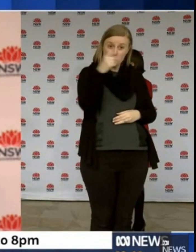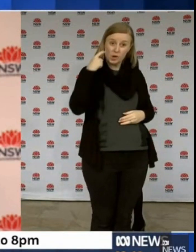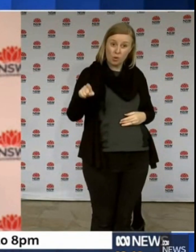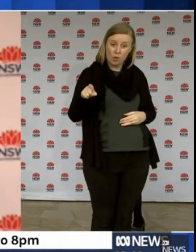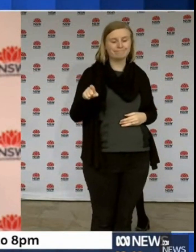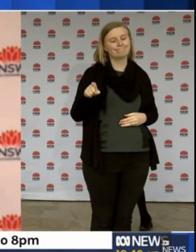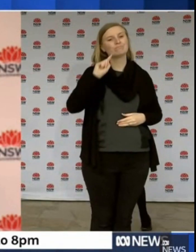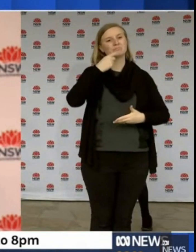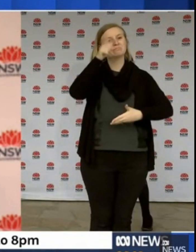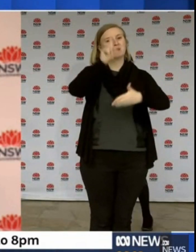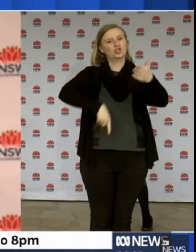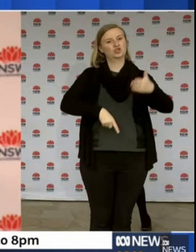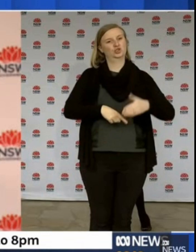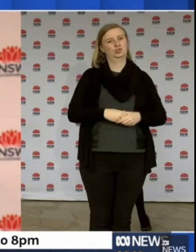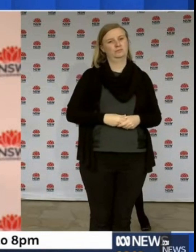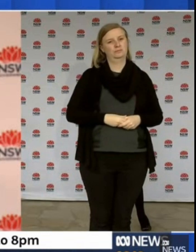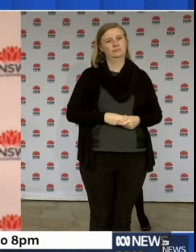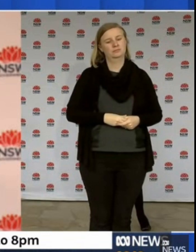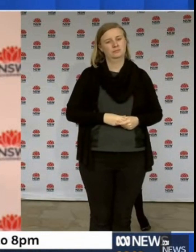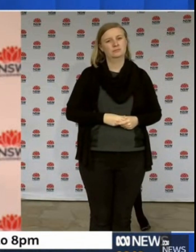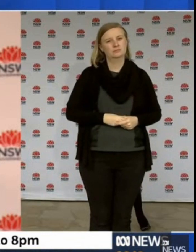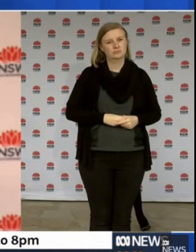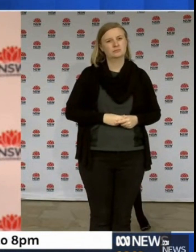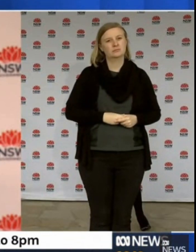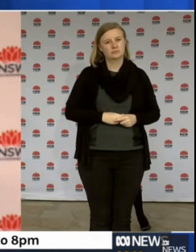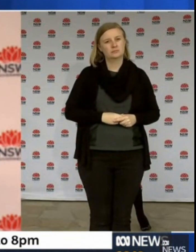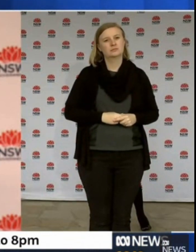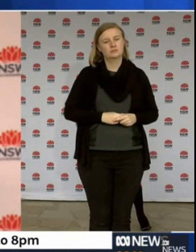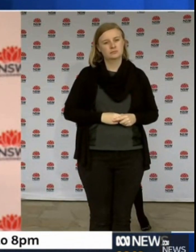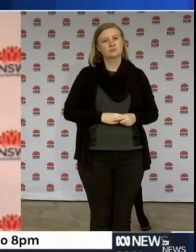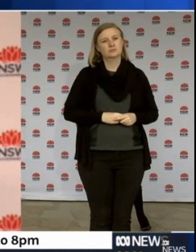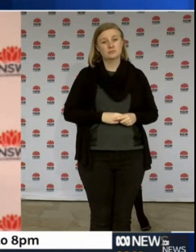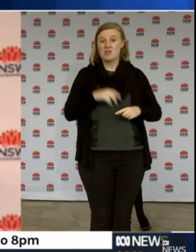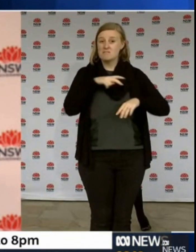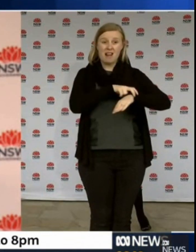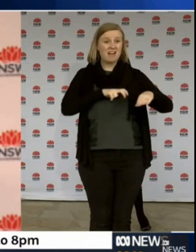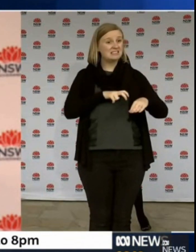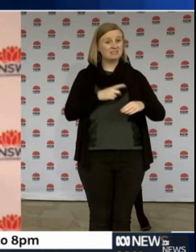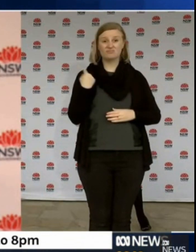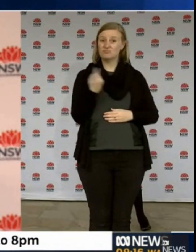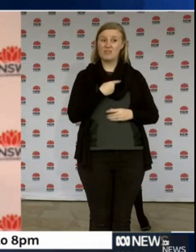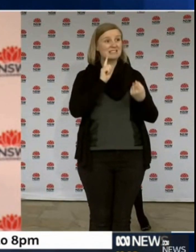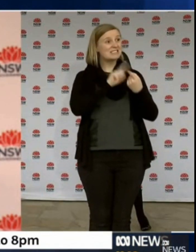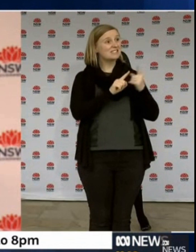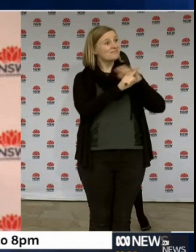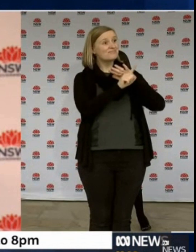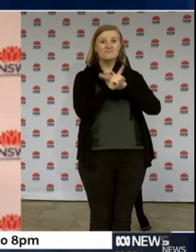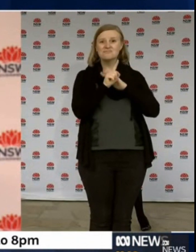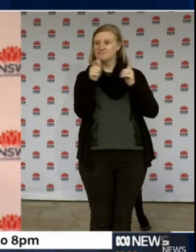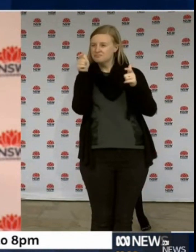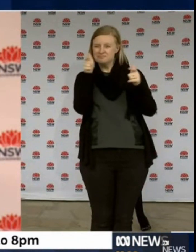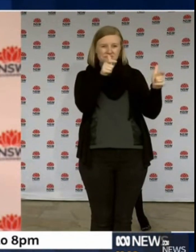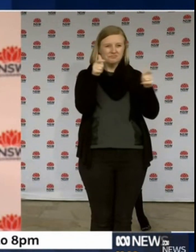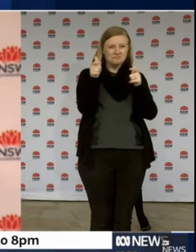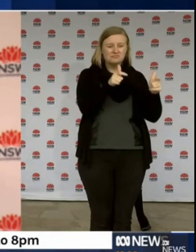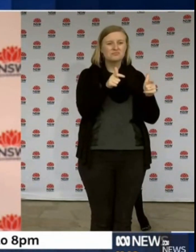punished. Can I just say, from a law and order perspective, police continue to patrol and we are out in the same numbers